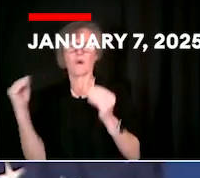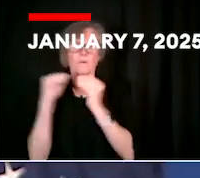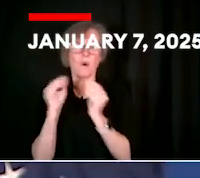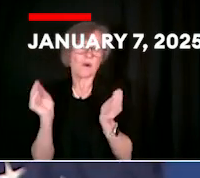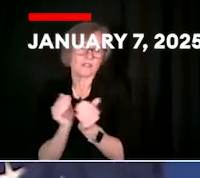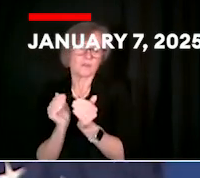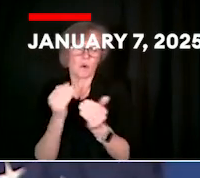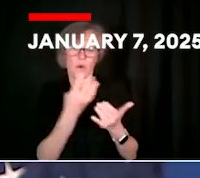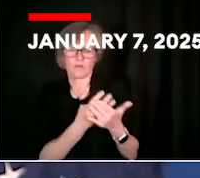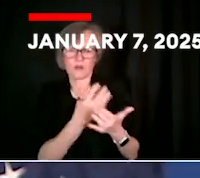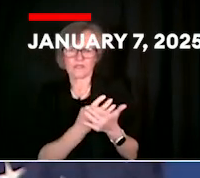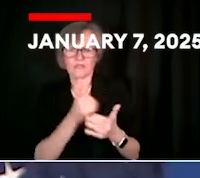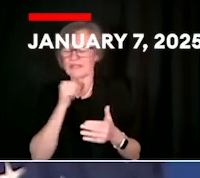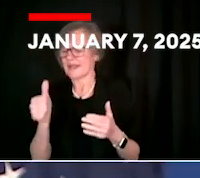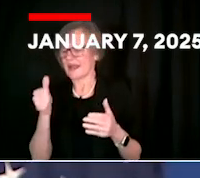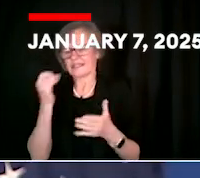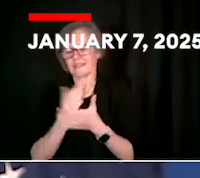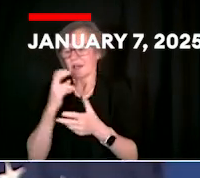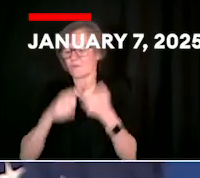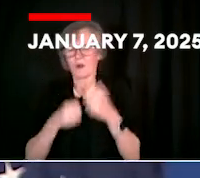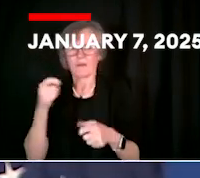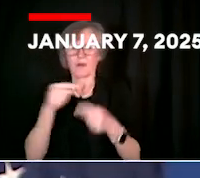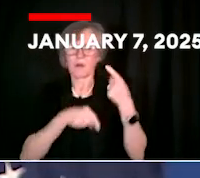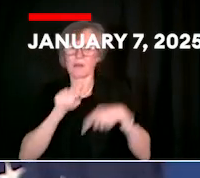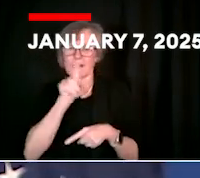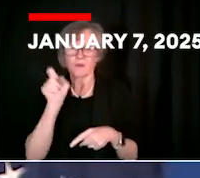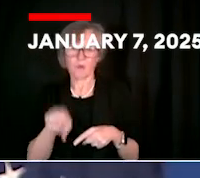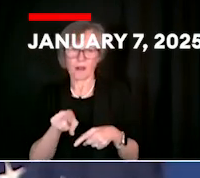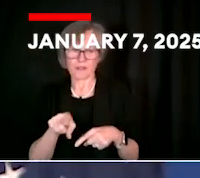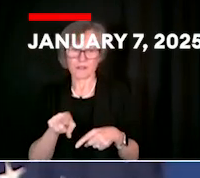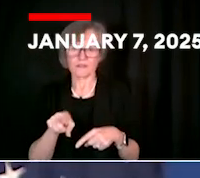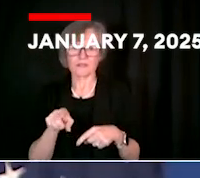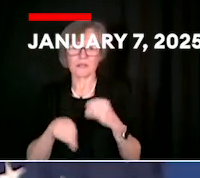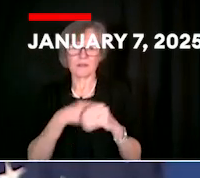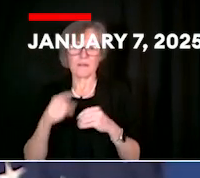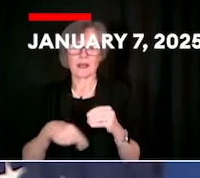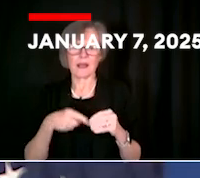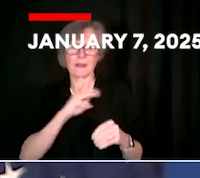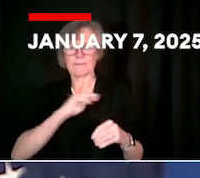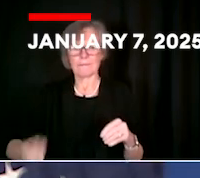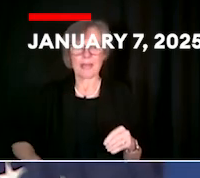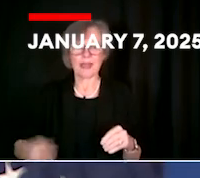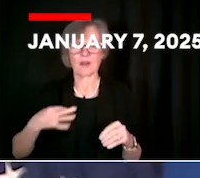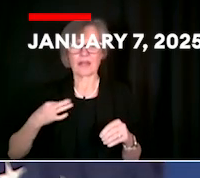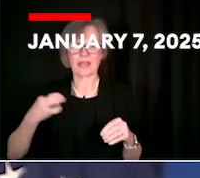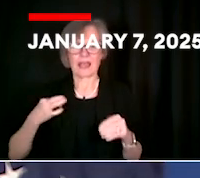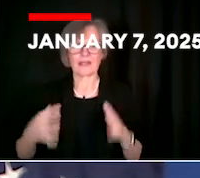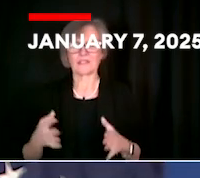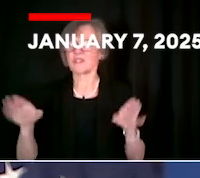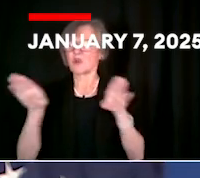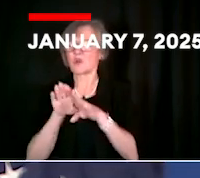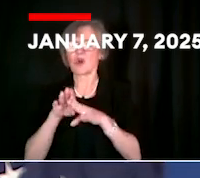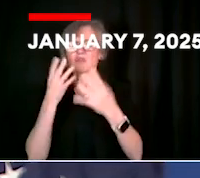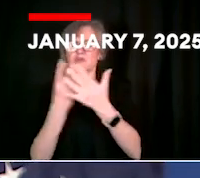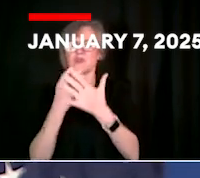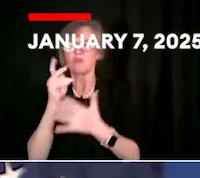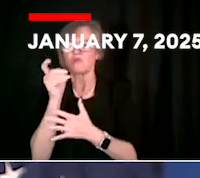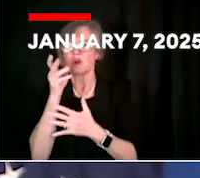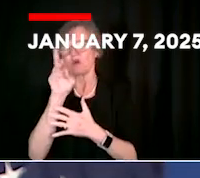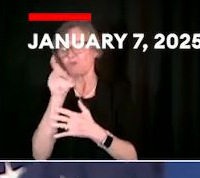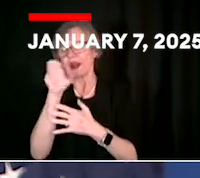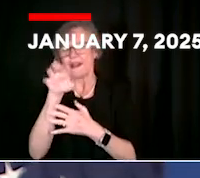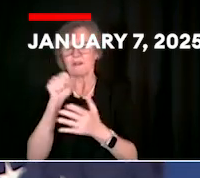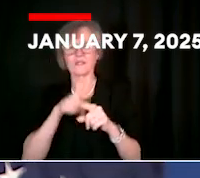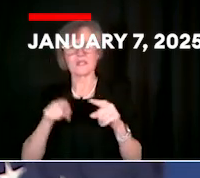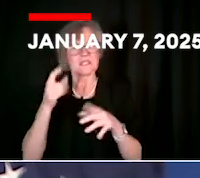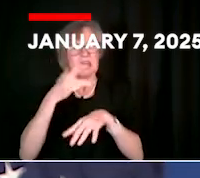problem. Let's go back to the question that was asked about those mayoral candidates that just saying close Rikers. Some are saying just empty